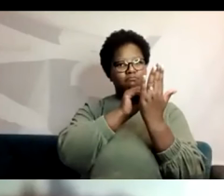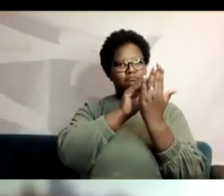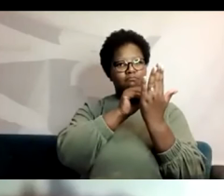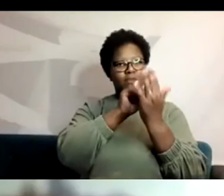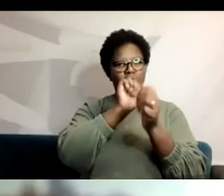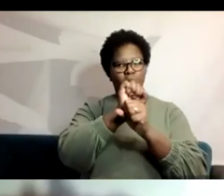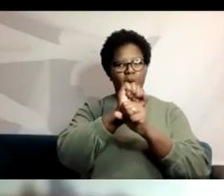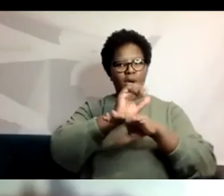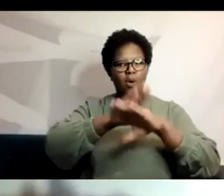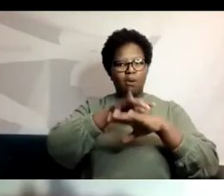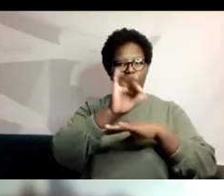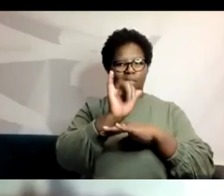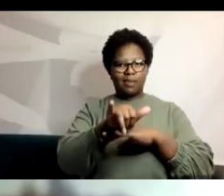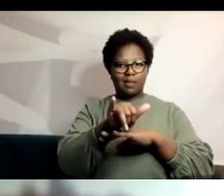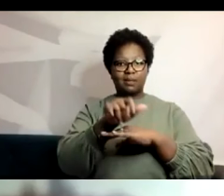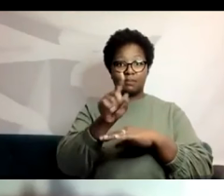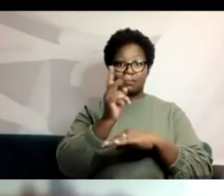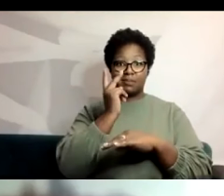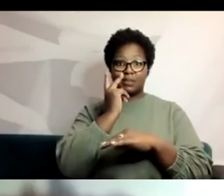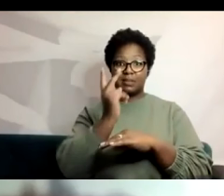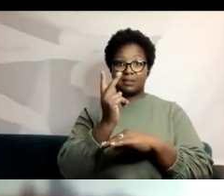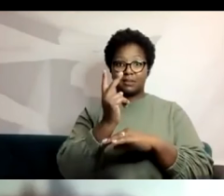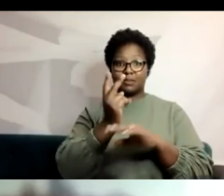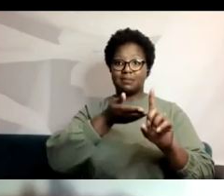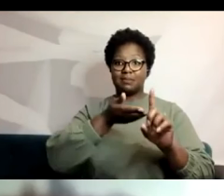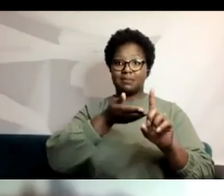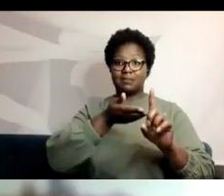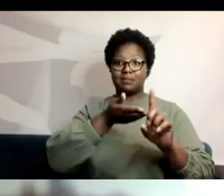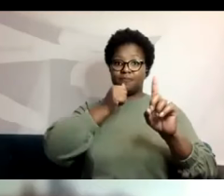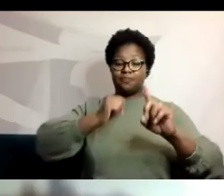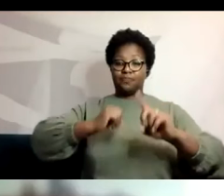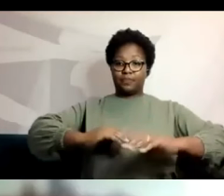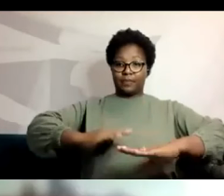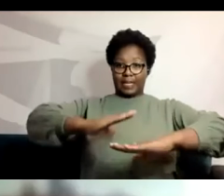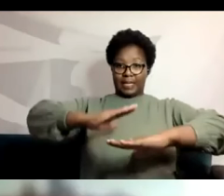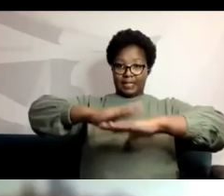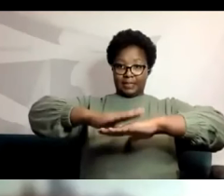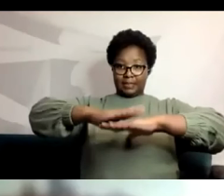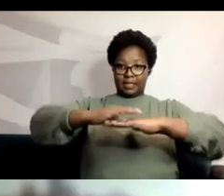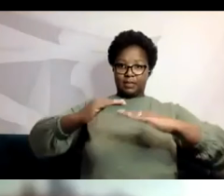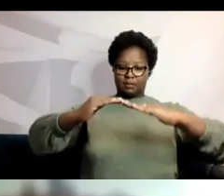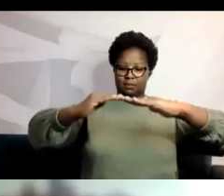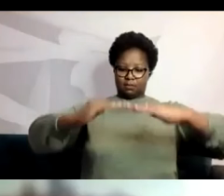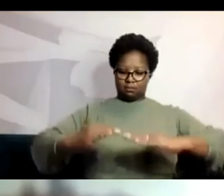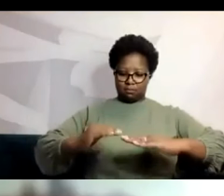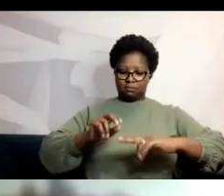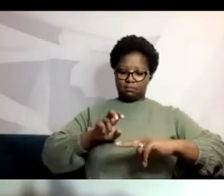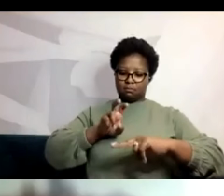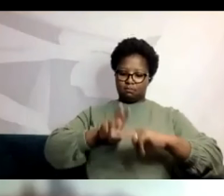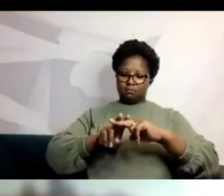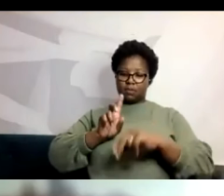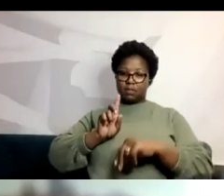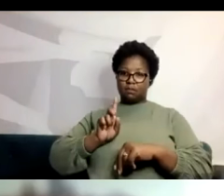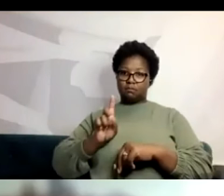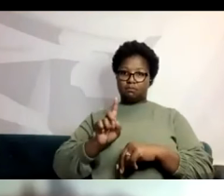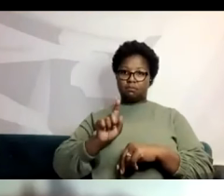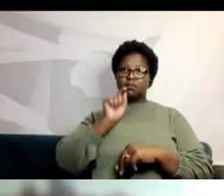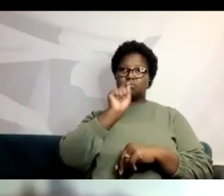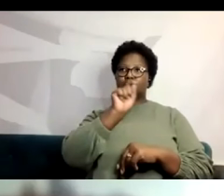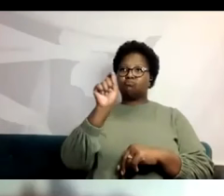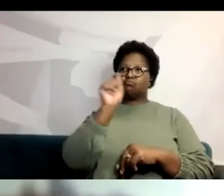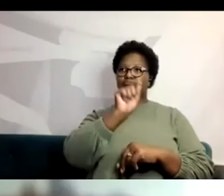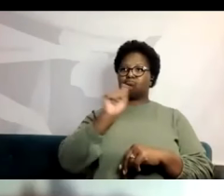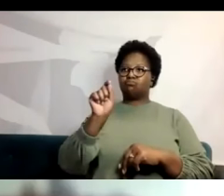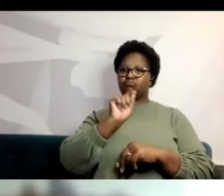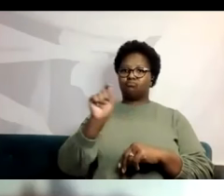And as you can see, the desks are all set at a level where she can easily access the